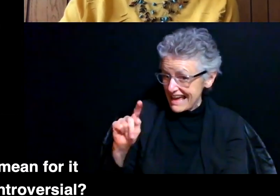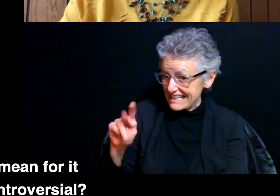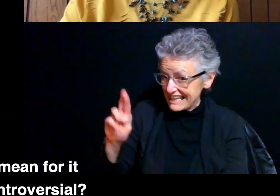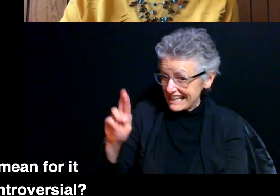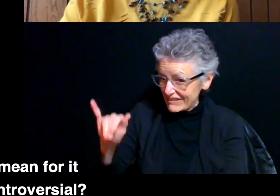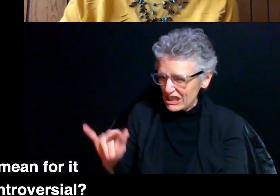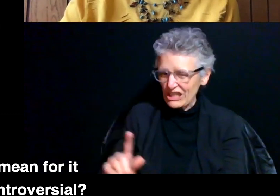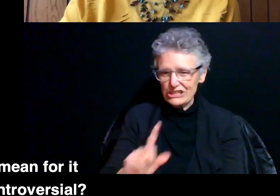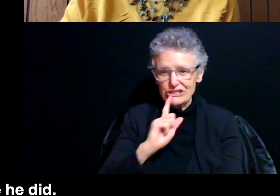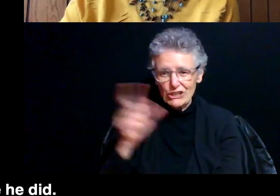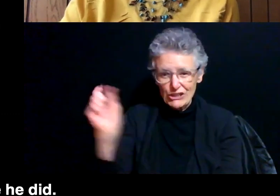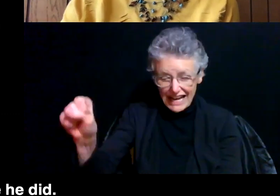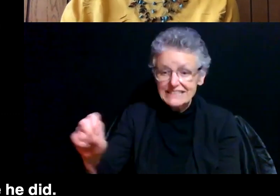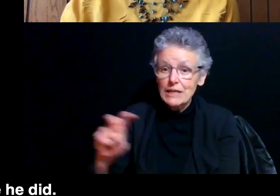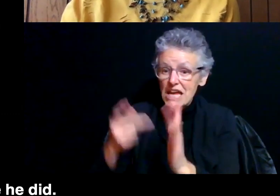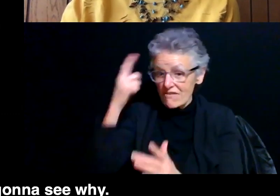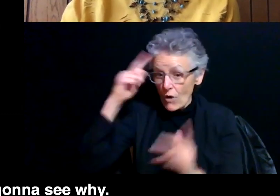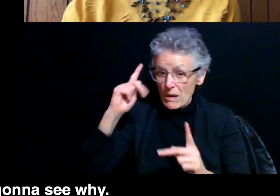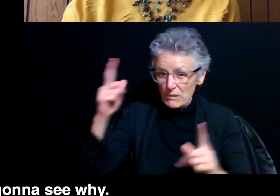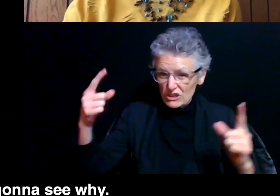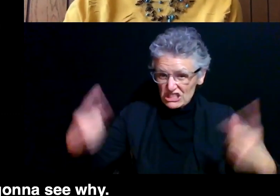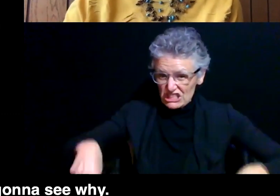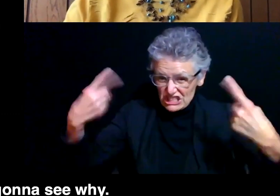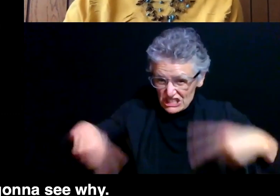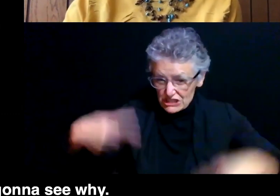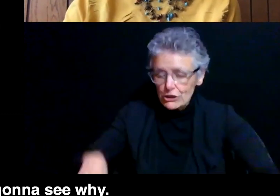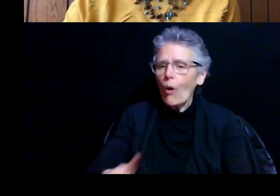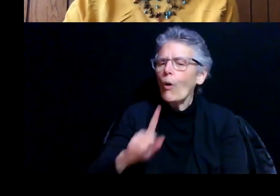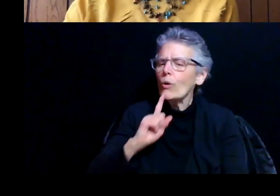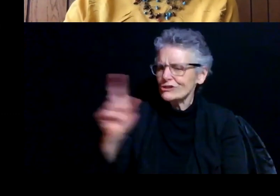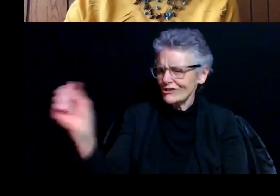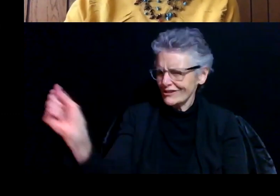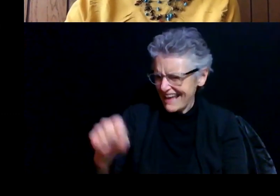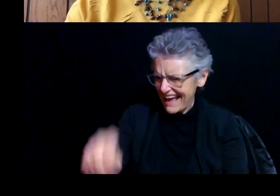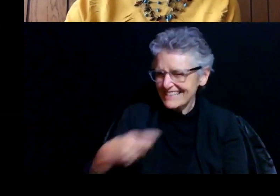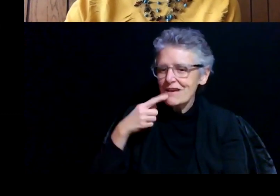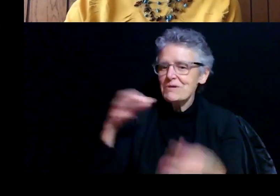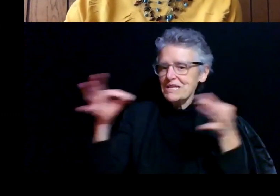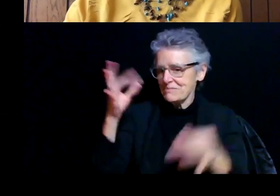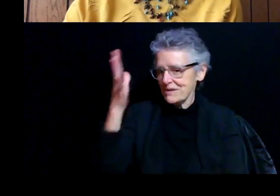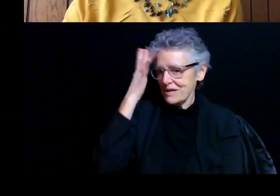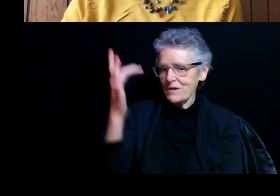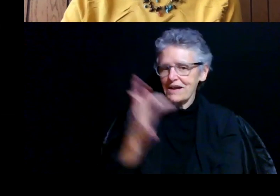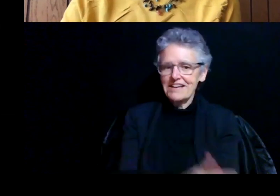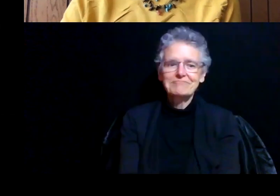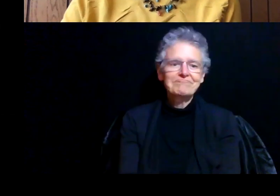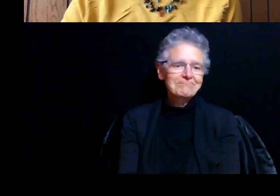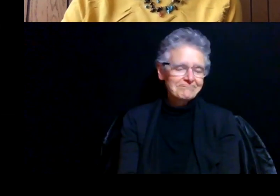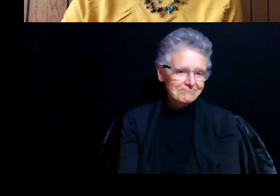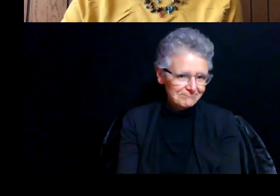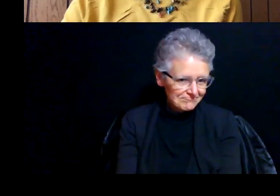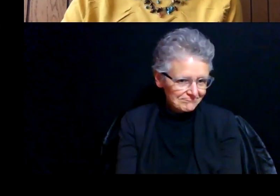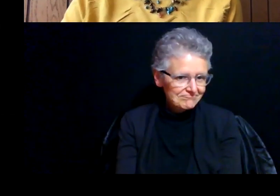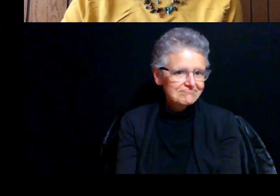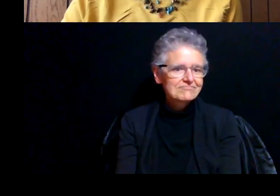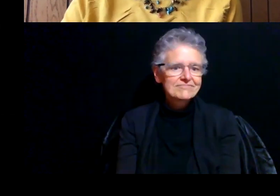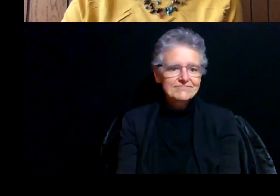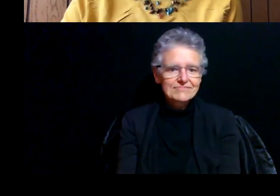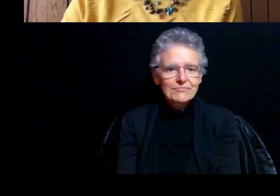it to be controversial? Sure he did. And we're going to see why. New slide shows the embryo panel on the north